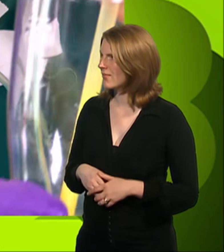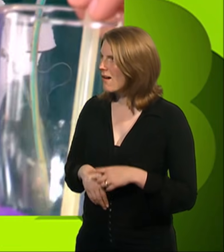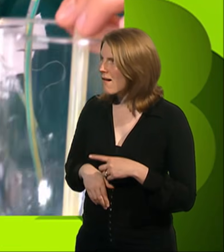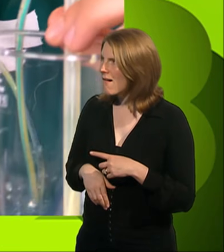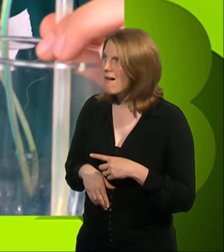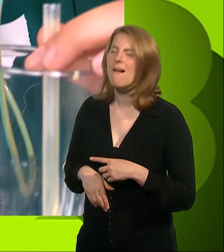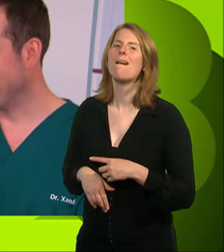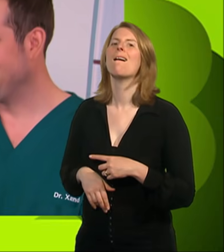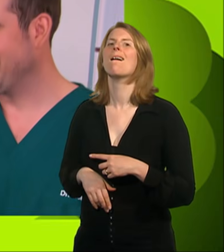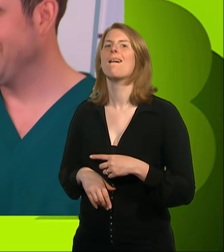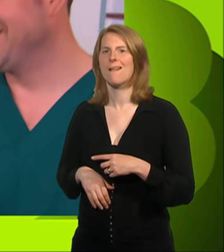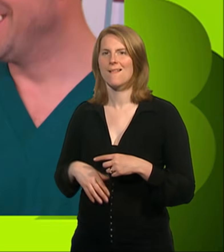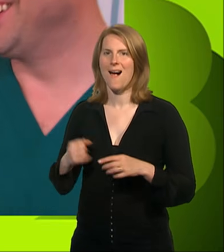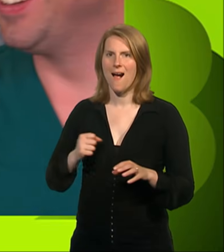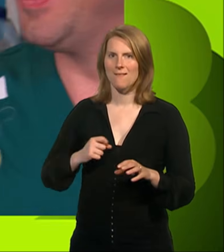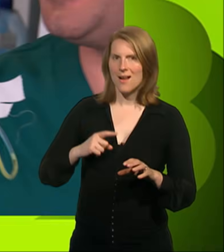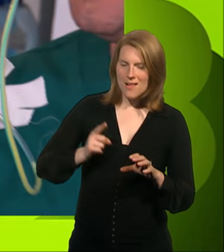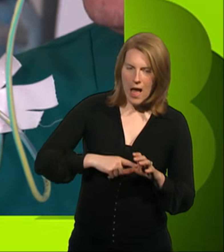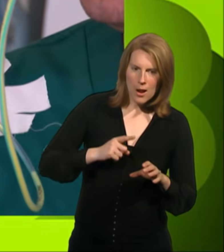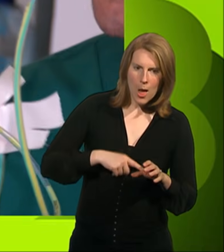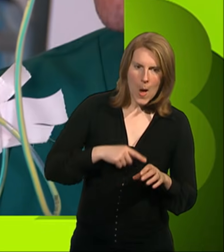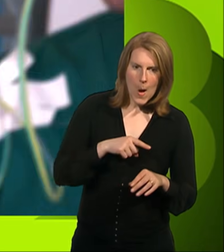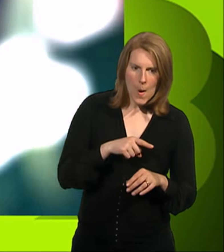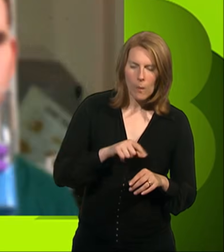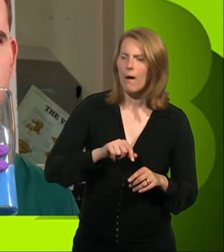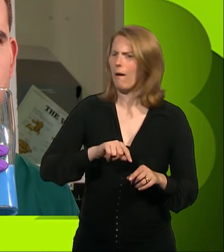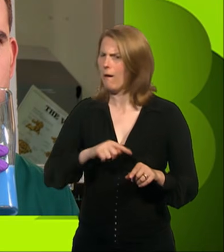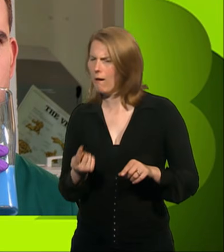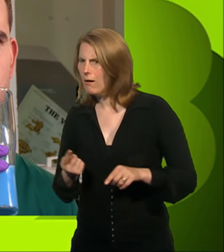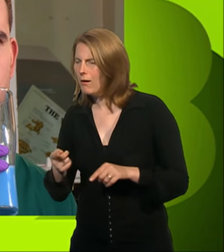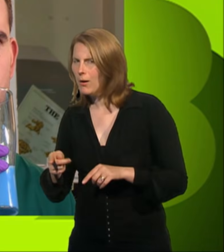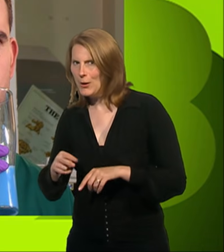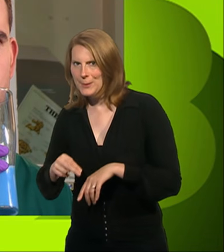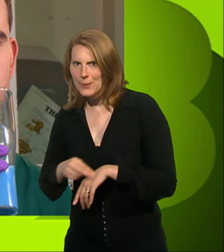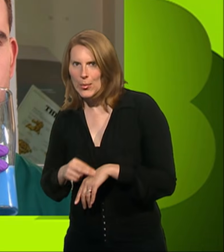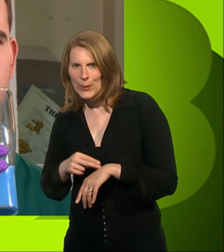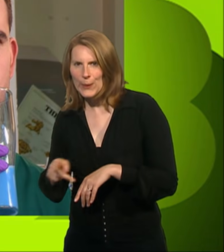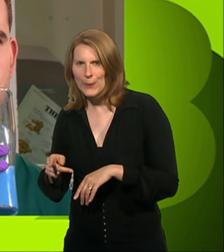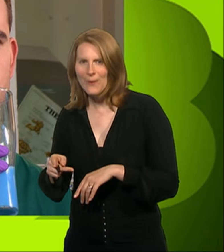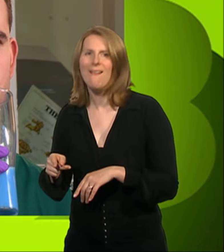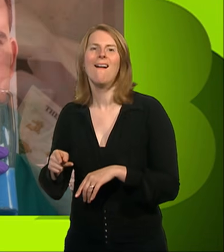We've got yellow and blue stripy milk.